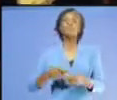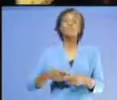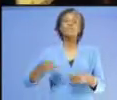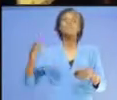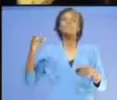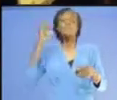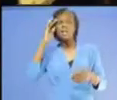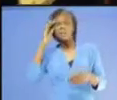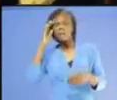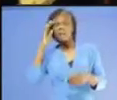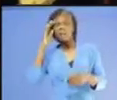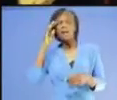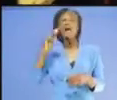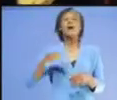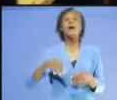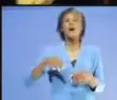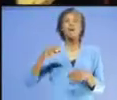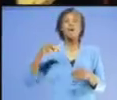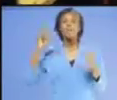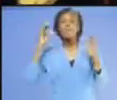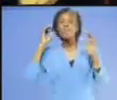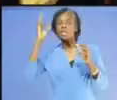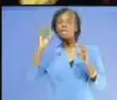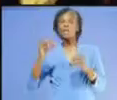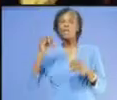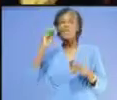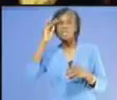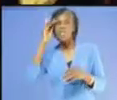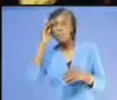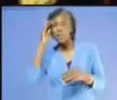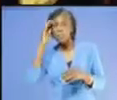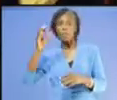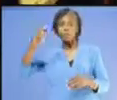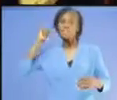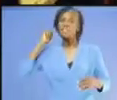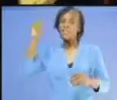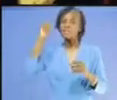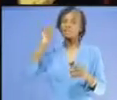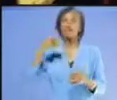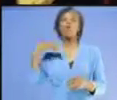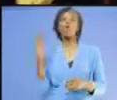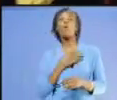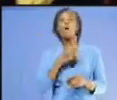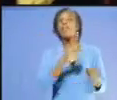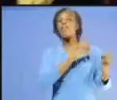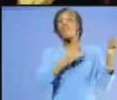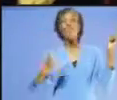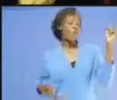our preaching, to pick up our testifying. The Lord is good.